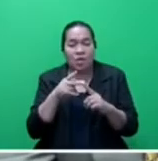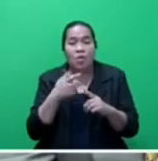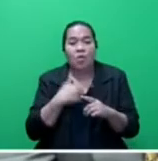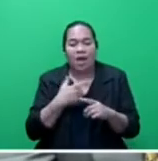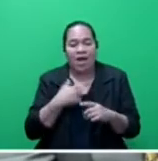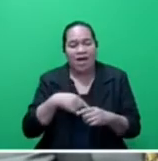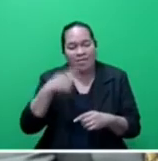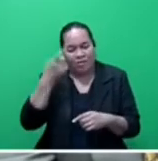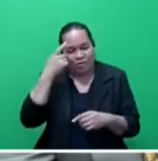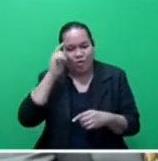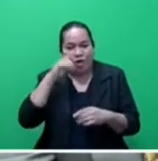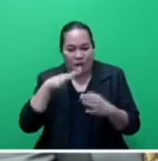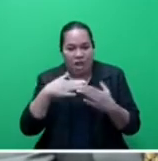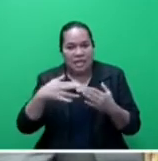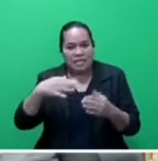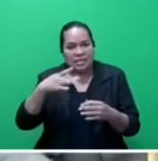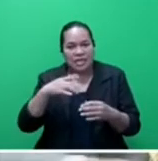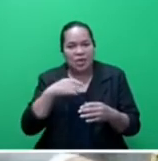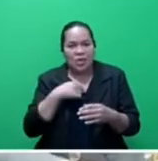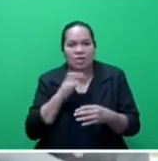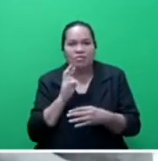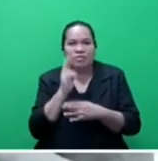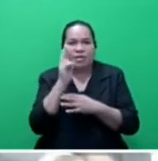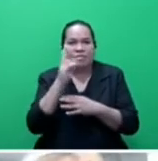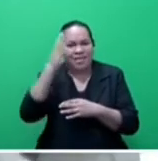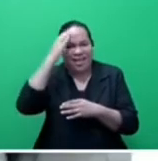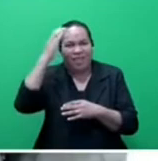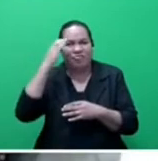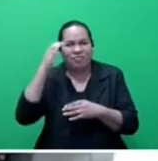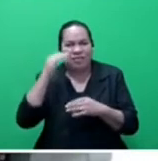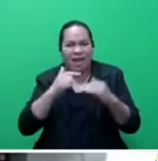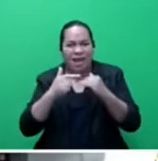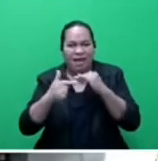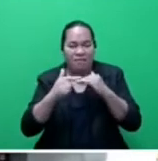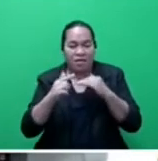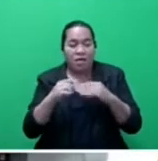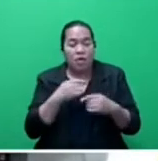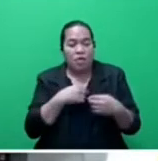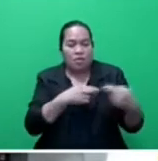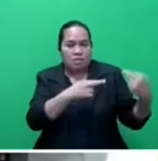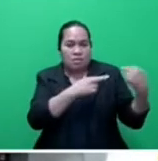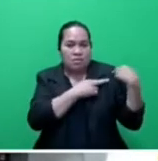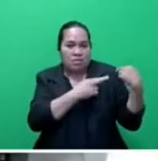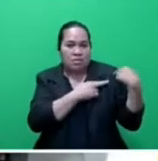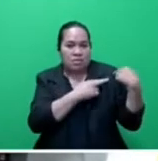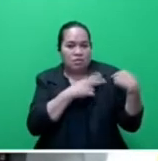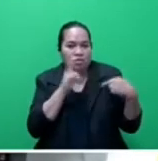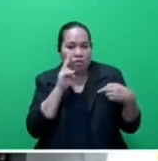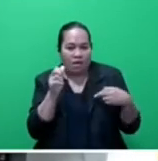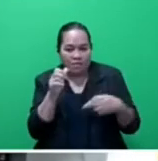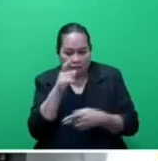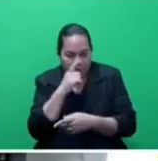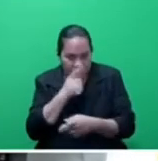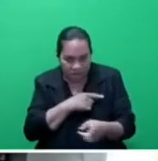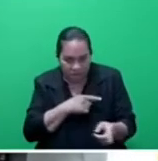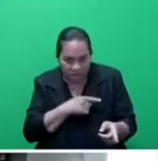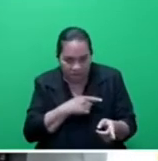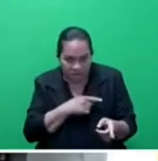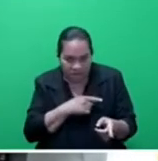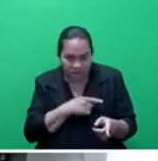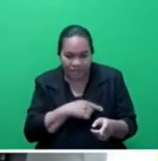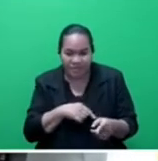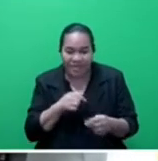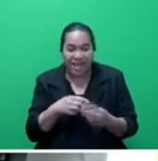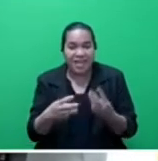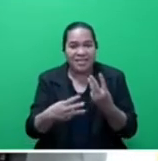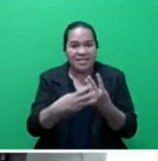a national scale, and we are charged to look after our people, or as we say in SODELPA, the